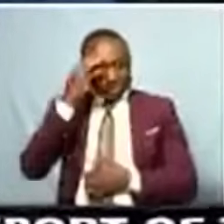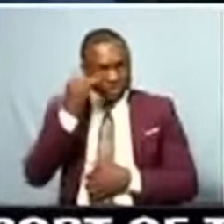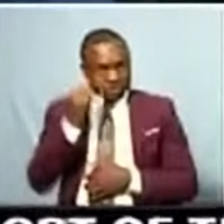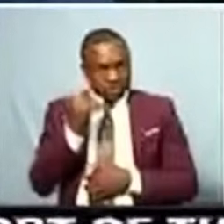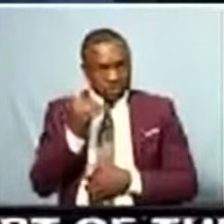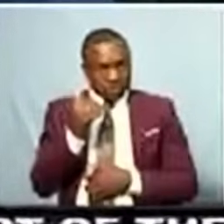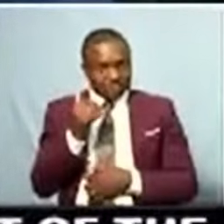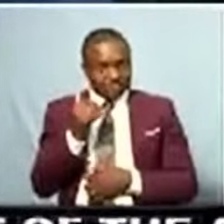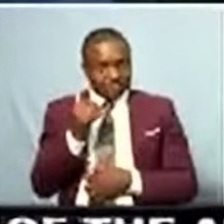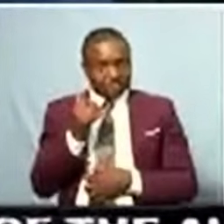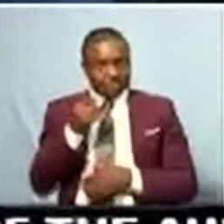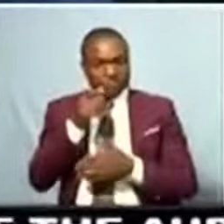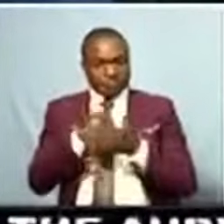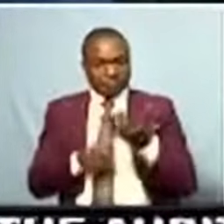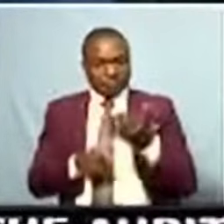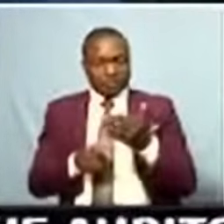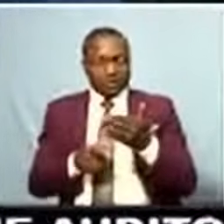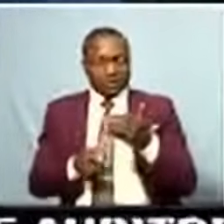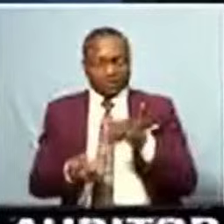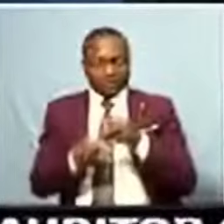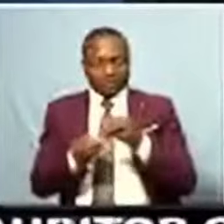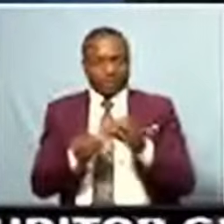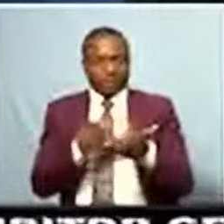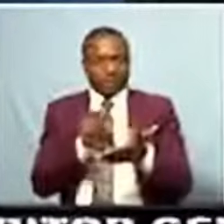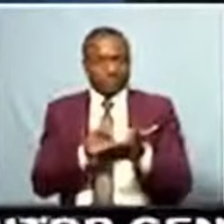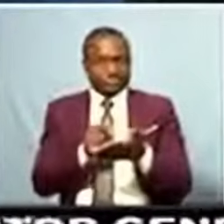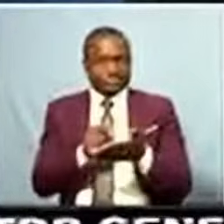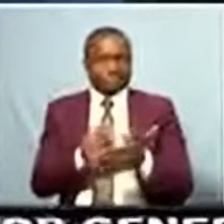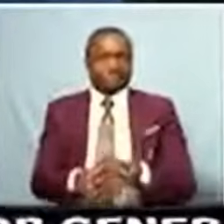it, what is accruing to this?